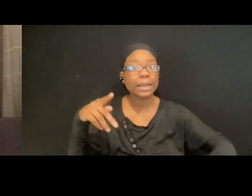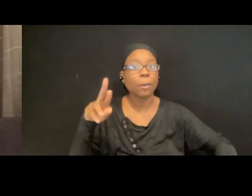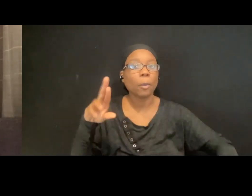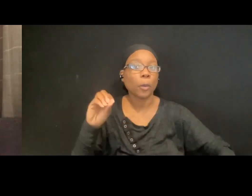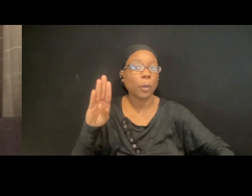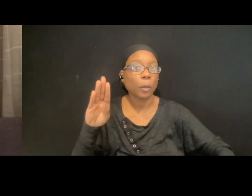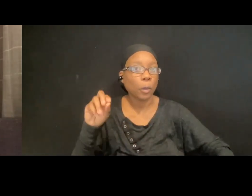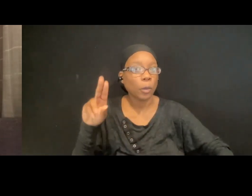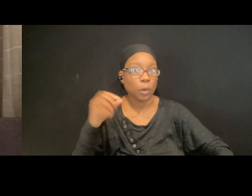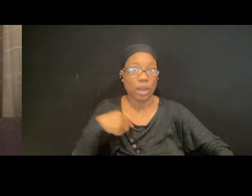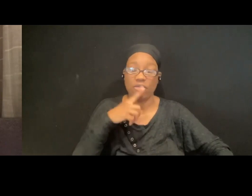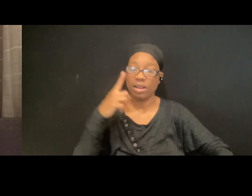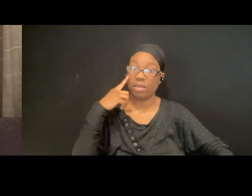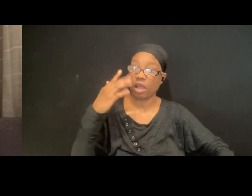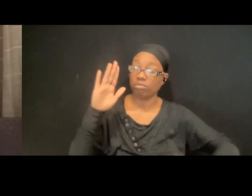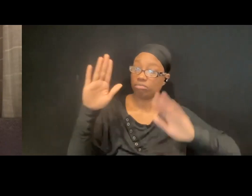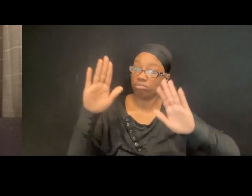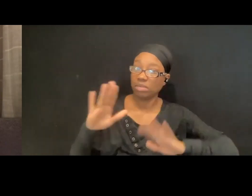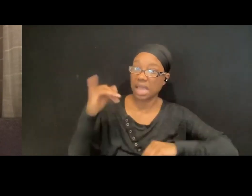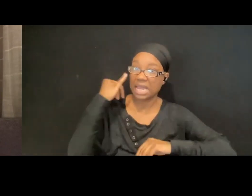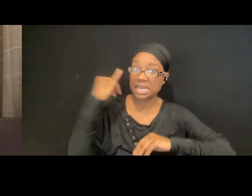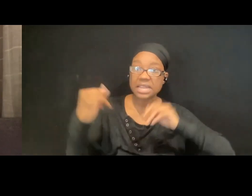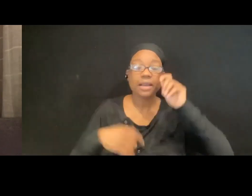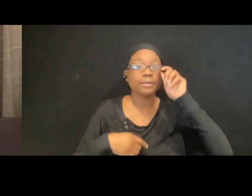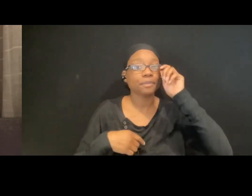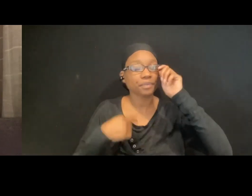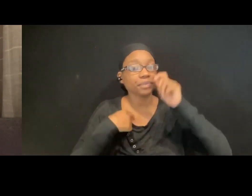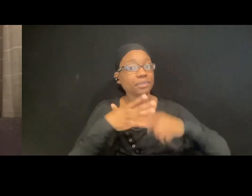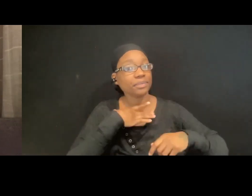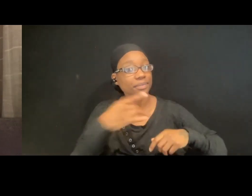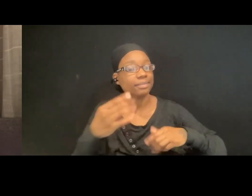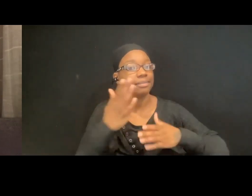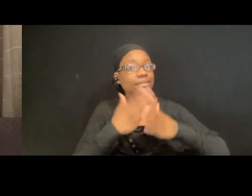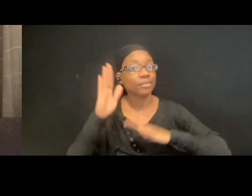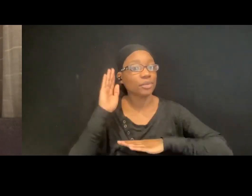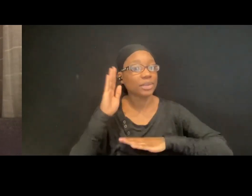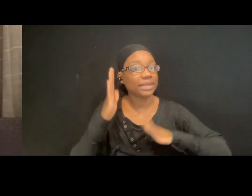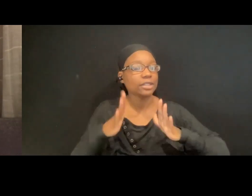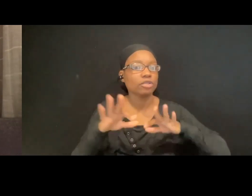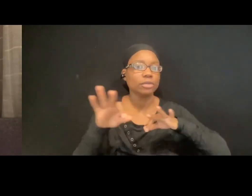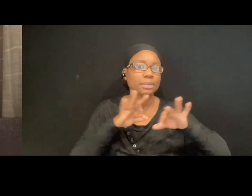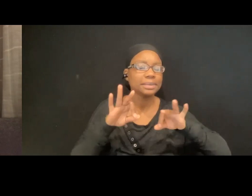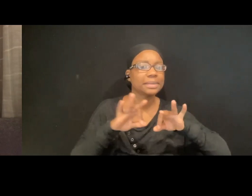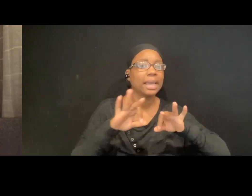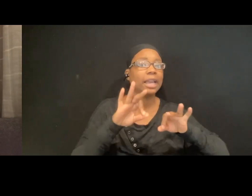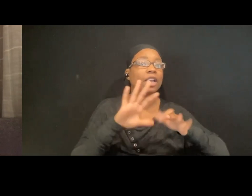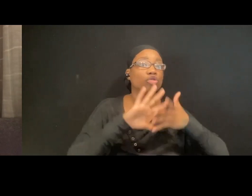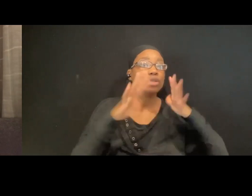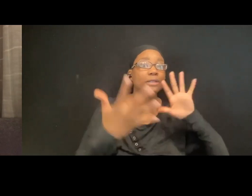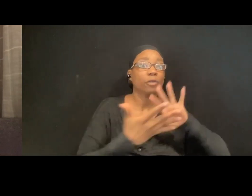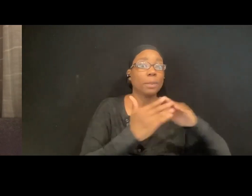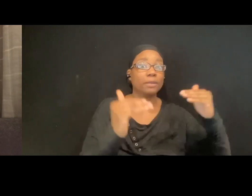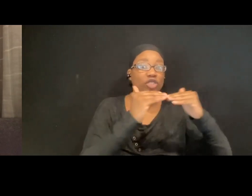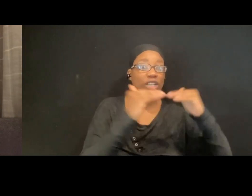in naming the differences between transformative justice and restorative justice. What we are kind of advocating